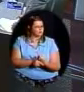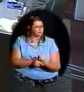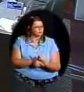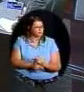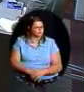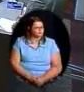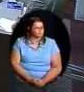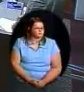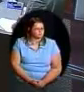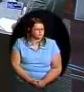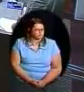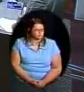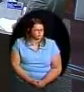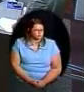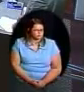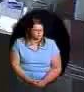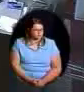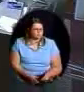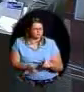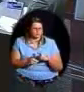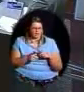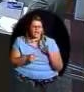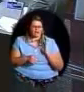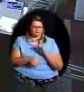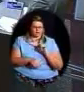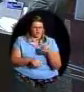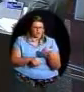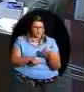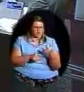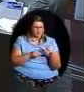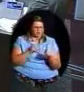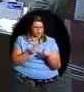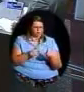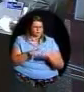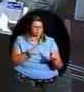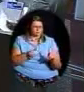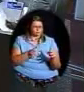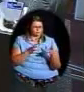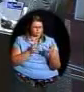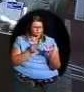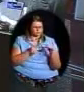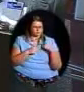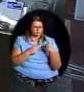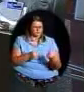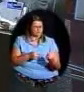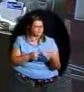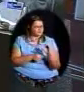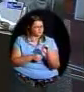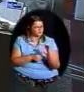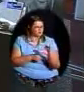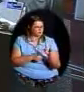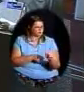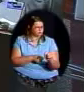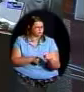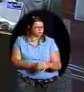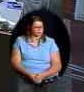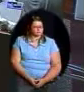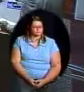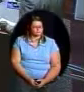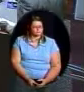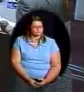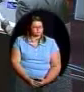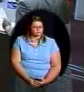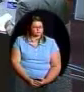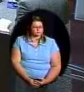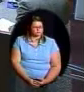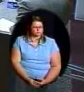Okay, I'll wait, I'll have another question on it, but I'll just do that with you between now and October. Okay. Okay,